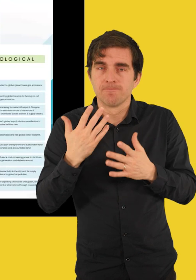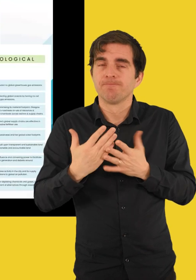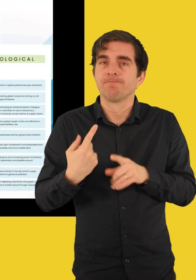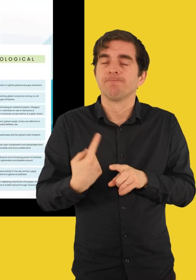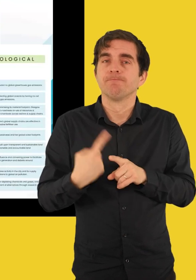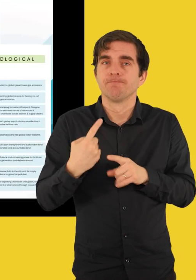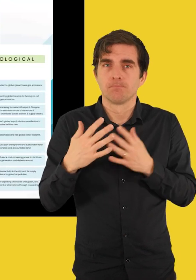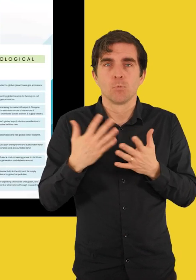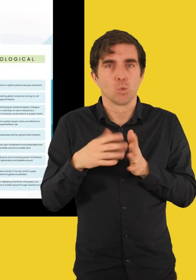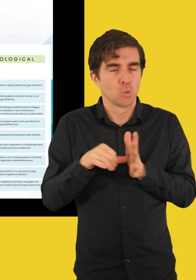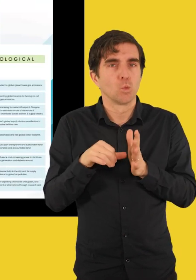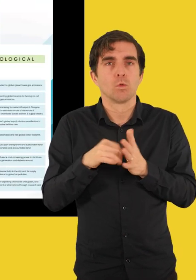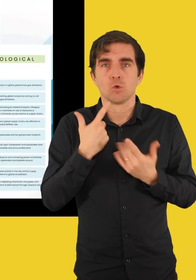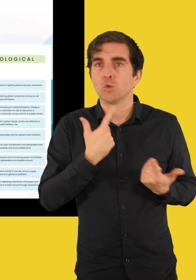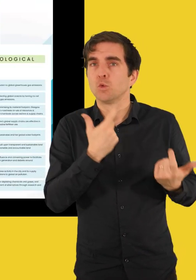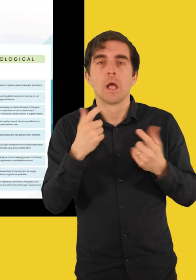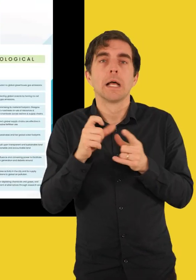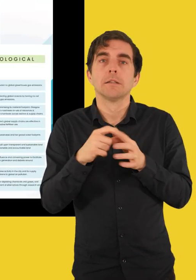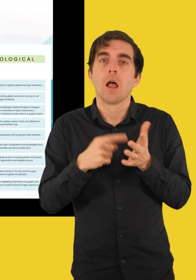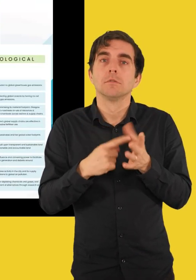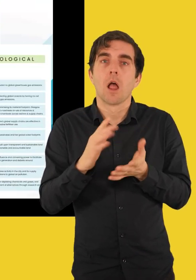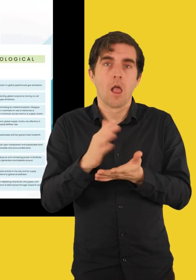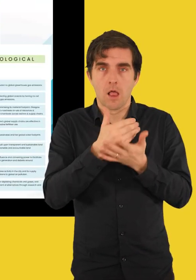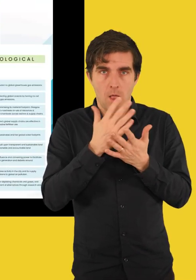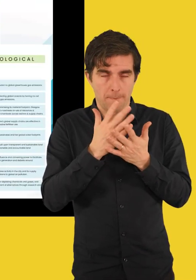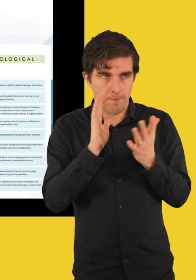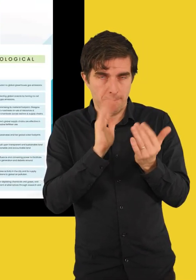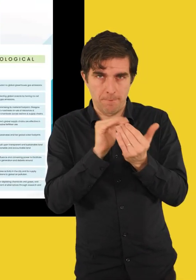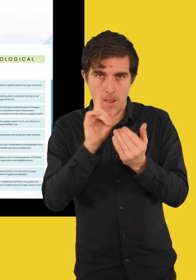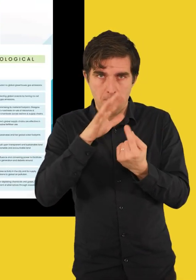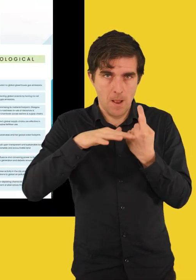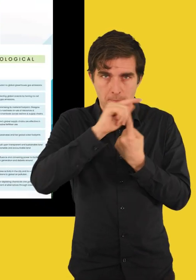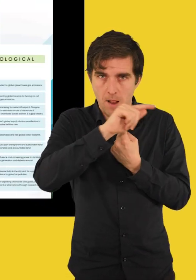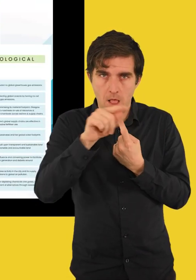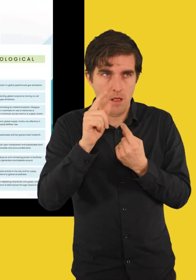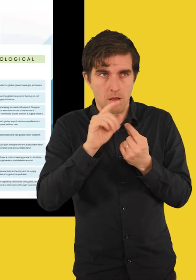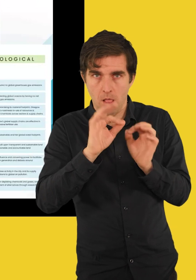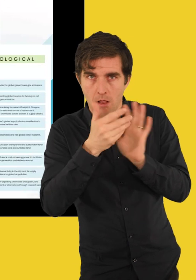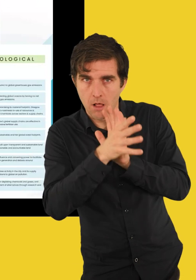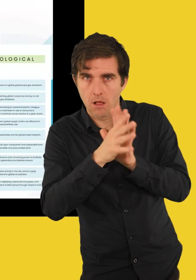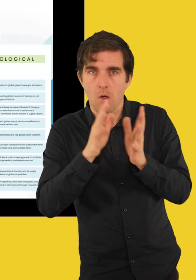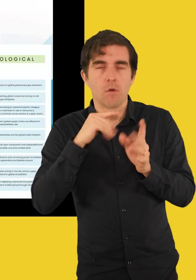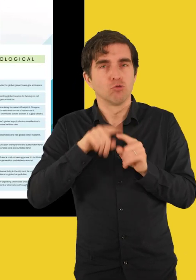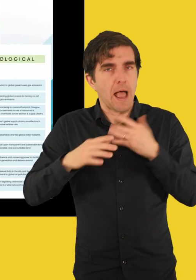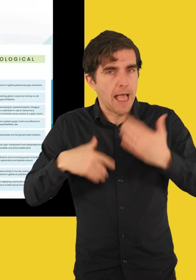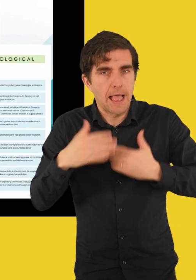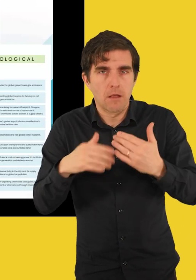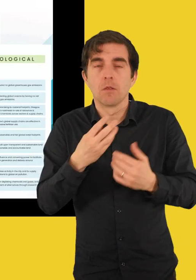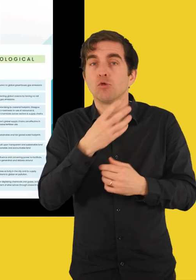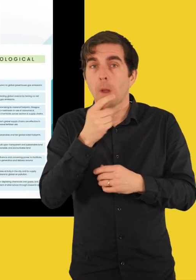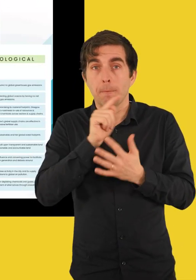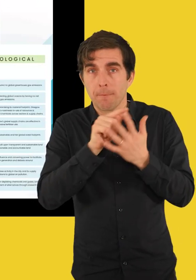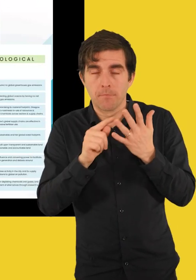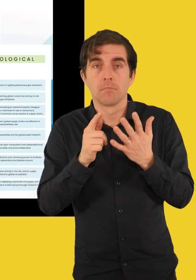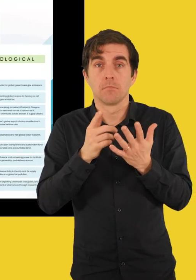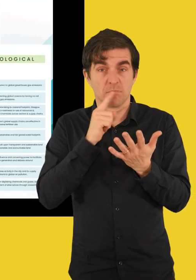that it's very difficult to find data that meets those criteria. So that's something we've been working on. There are some